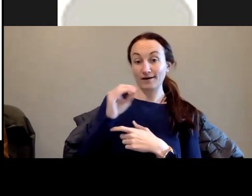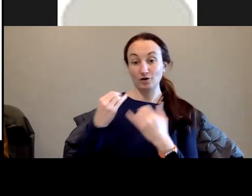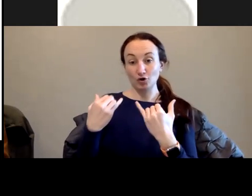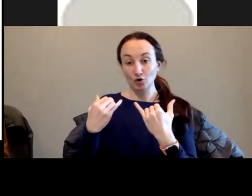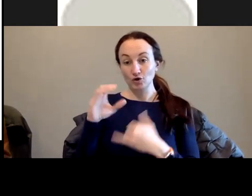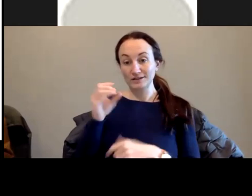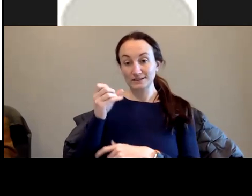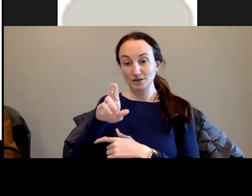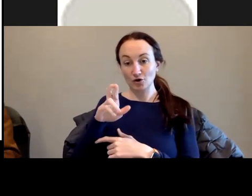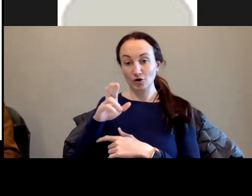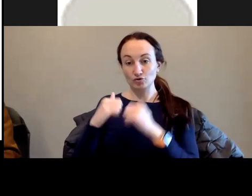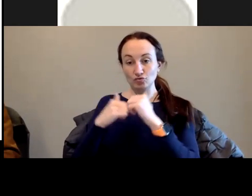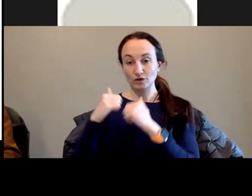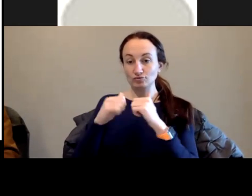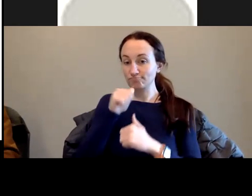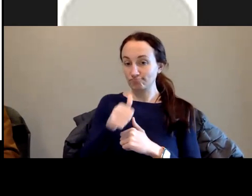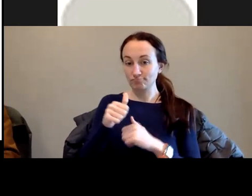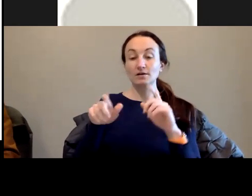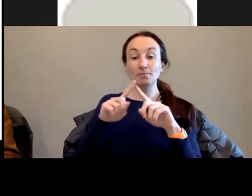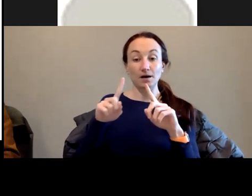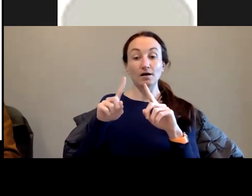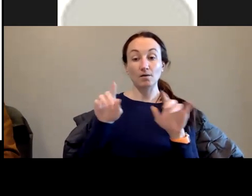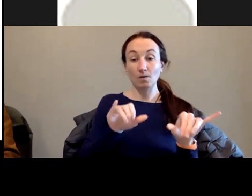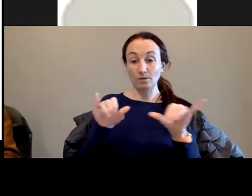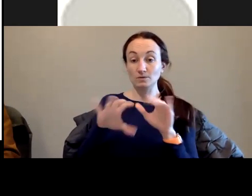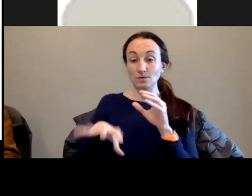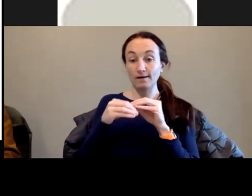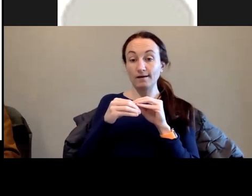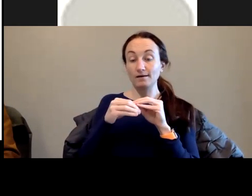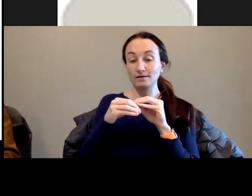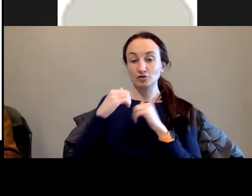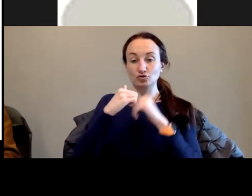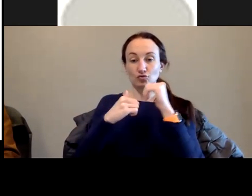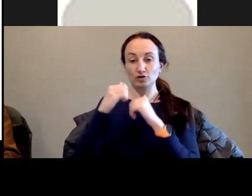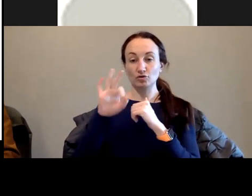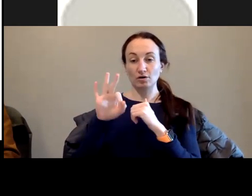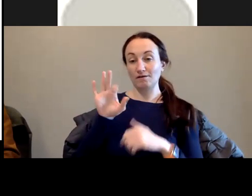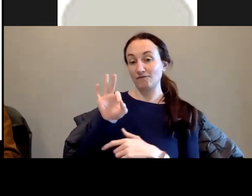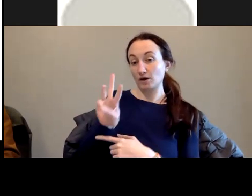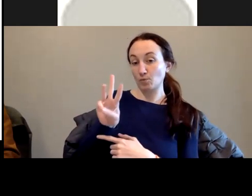CDR structure, but we also condition on the structure of the framework.